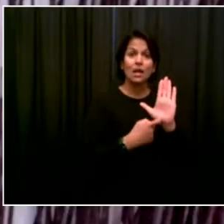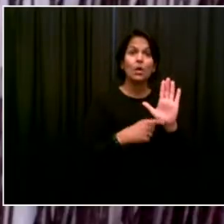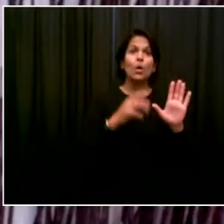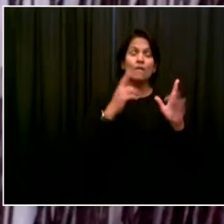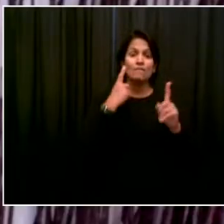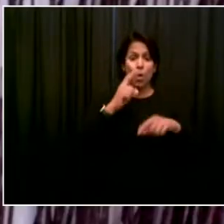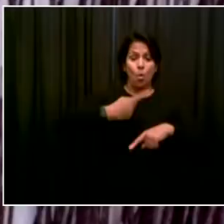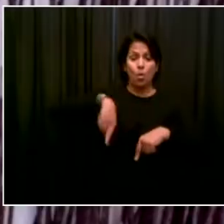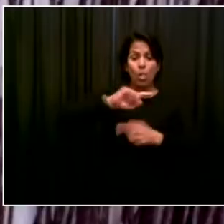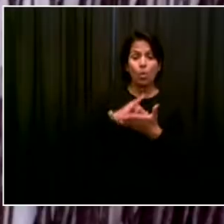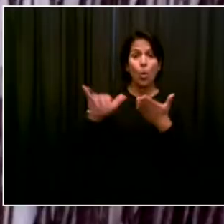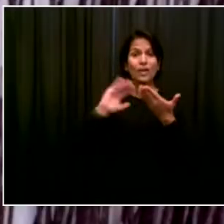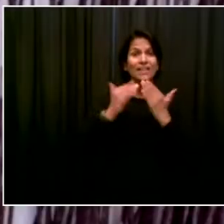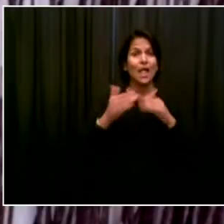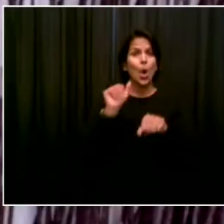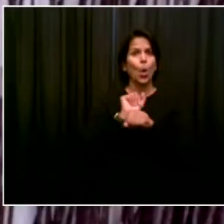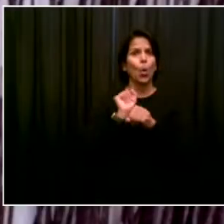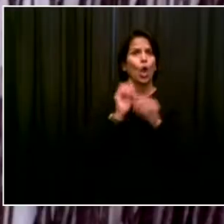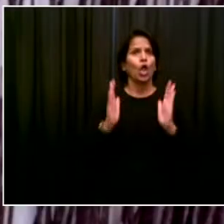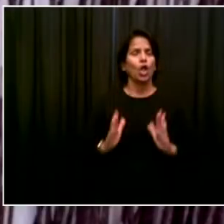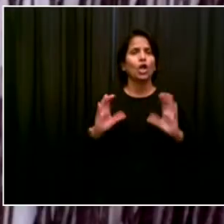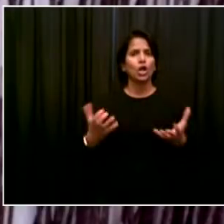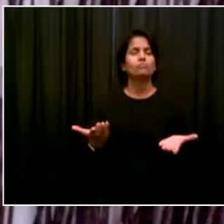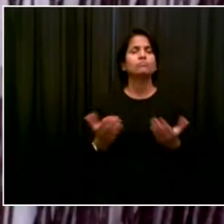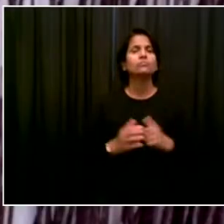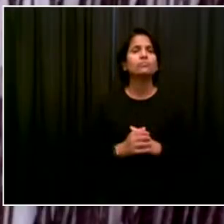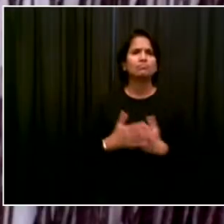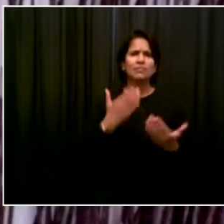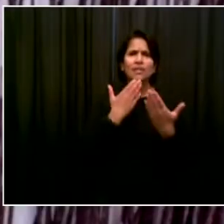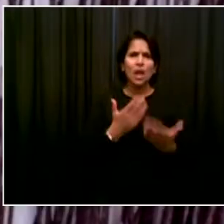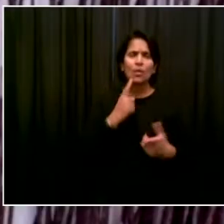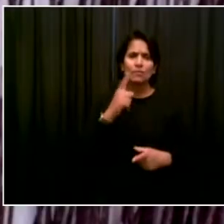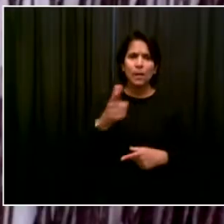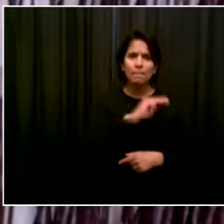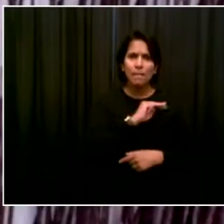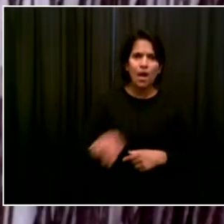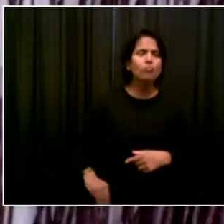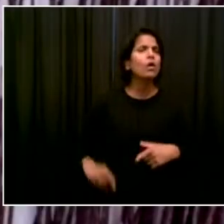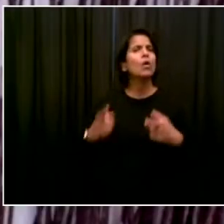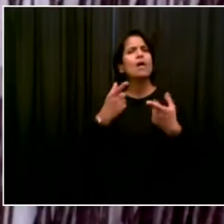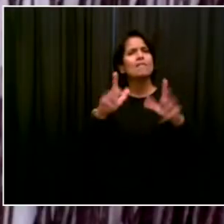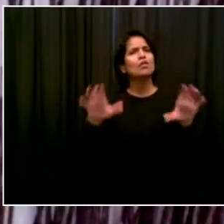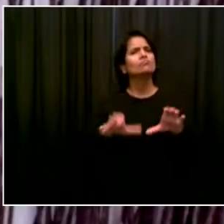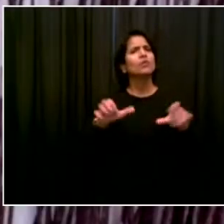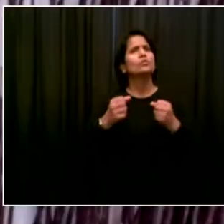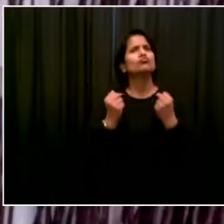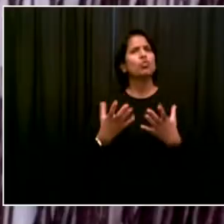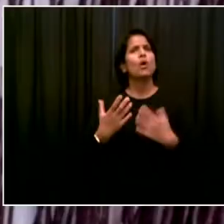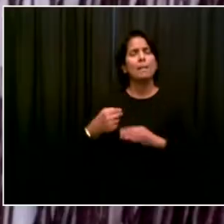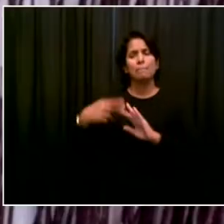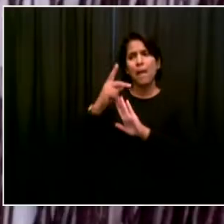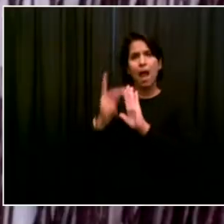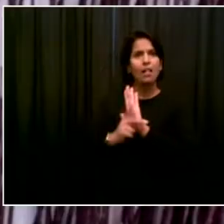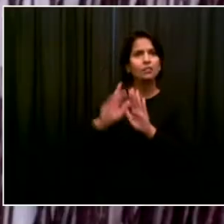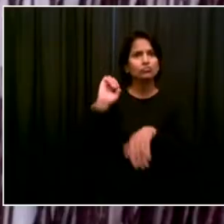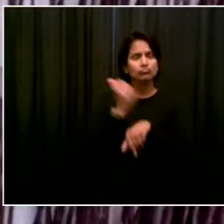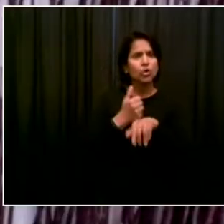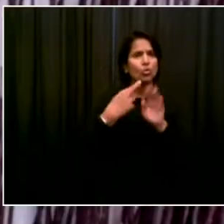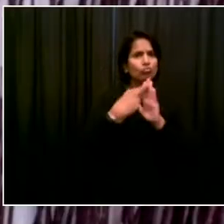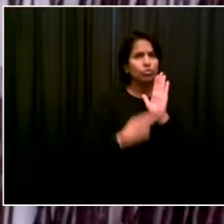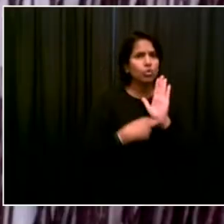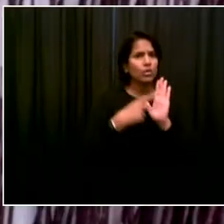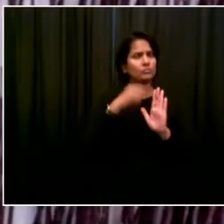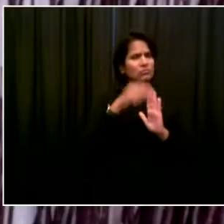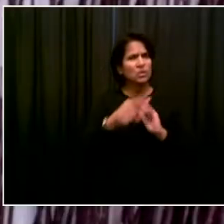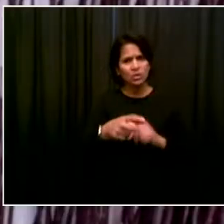screening for vaccination and outdoor dining and entertainment. It helped ensure that New York City didn't get hit as hard over